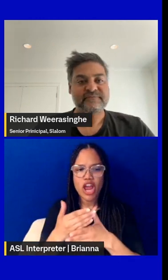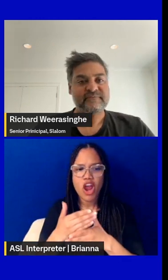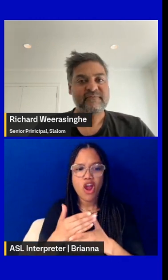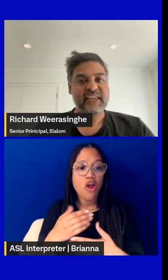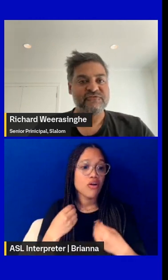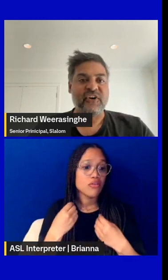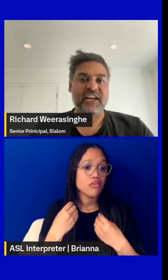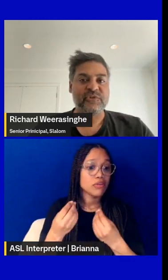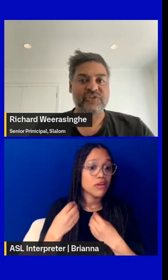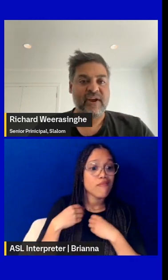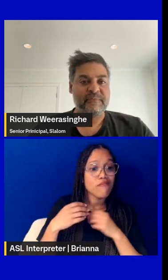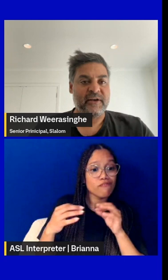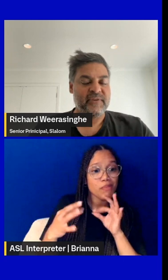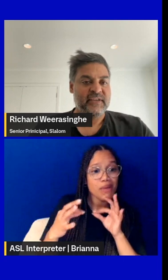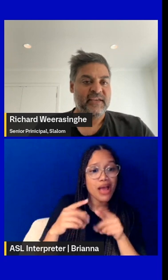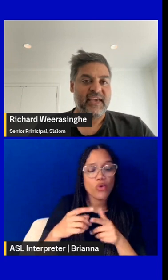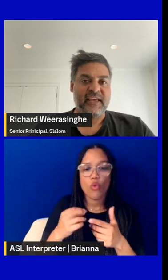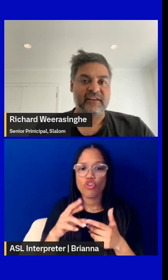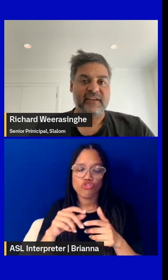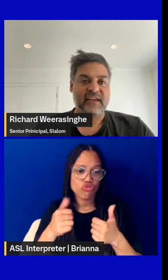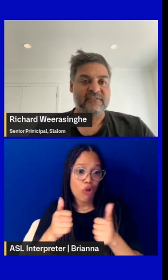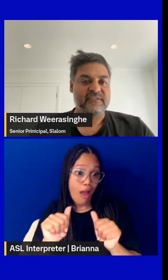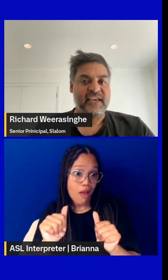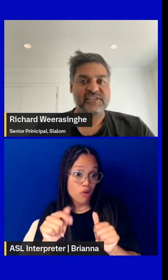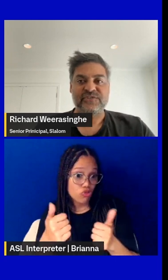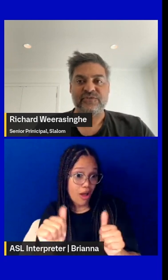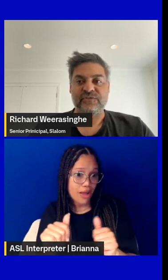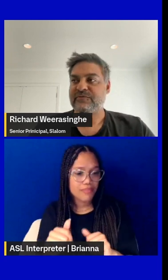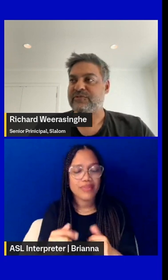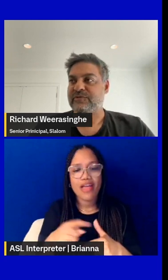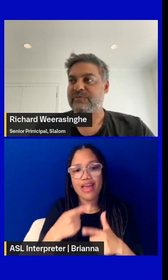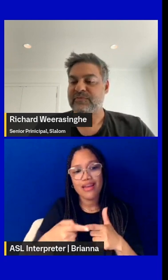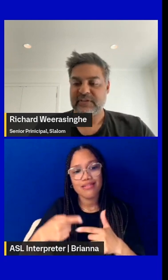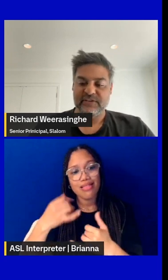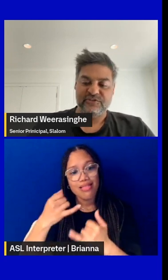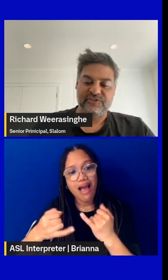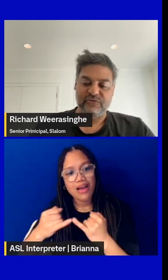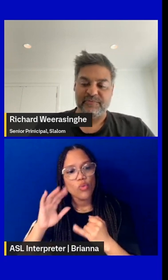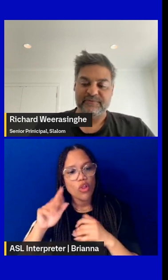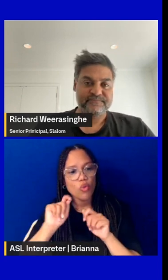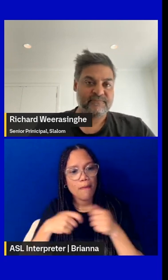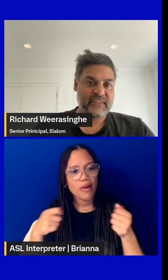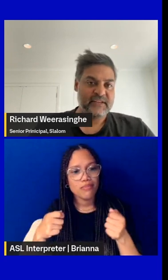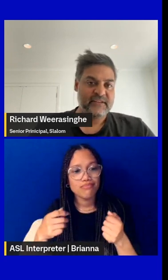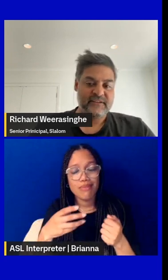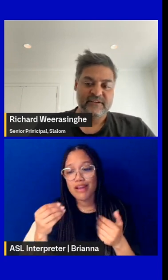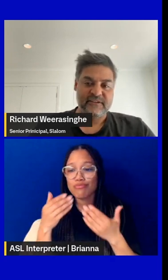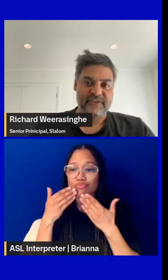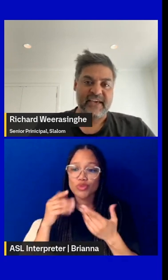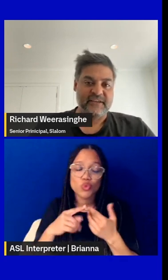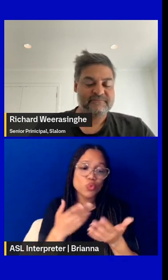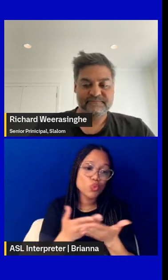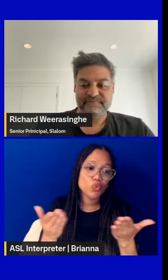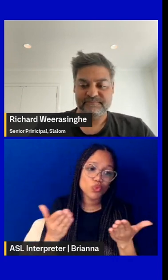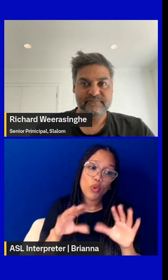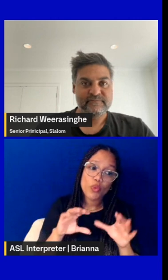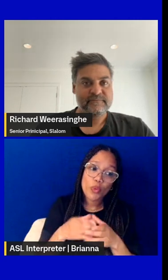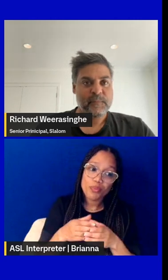try. And finally, we'll do a wrap up and thanks to the group.